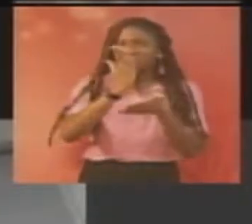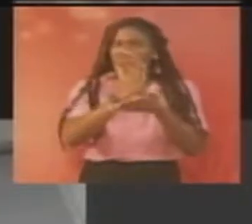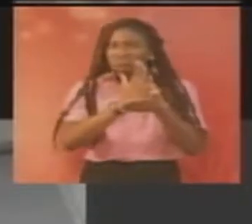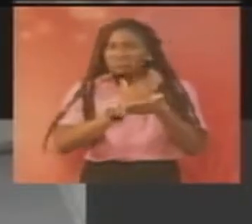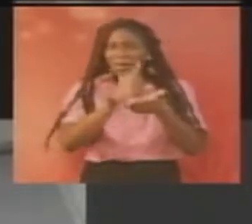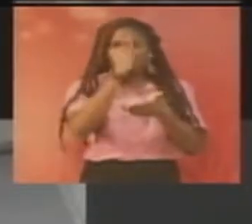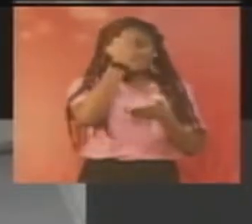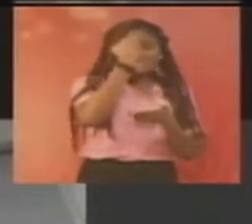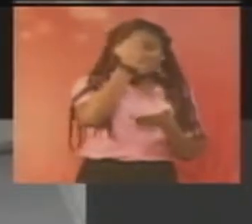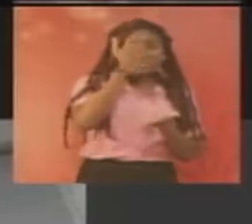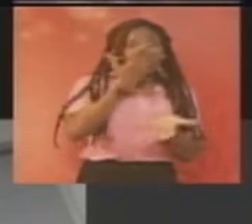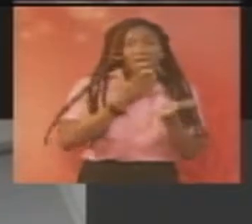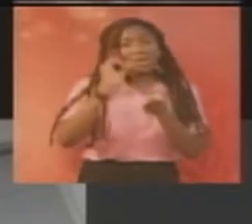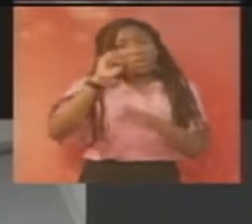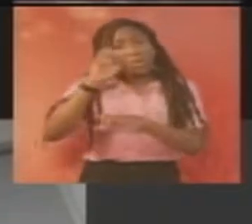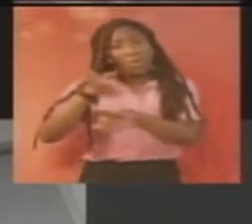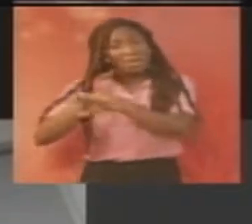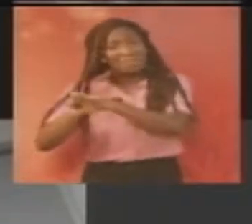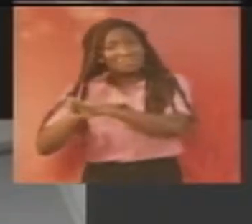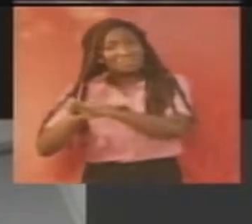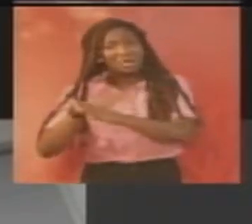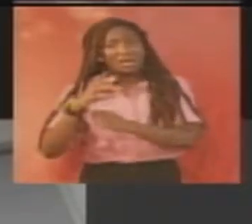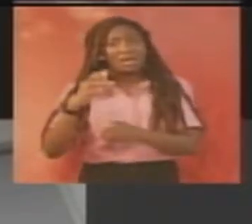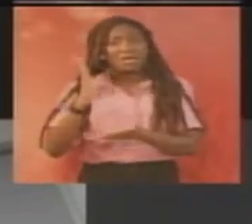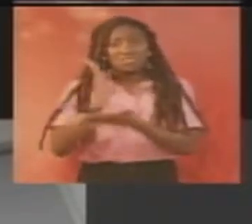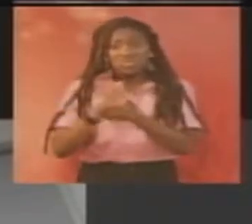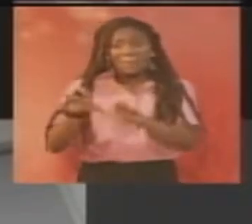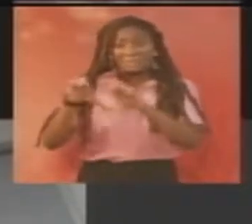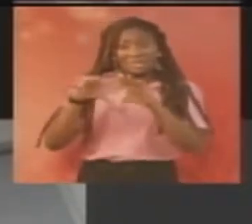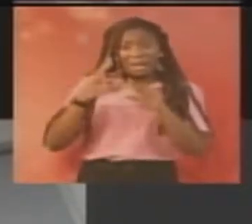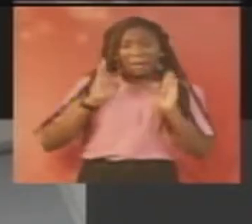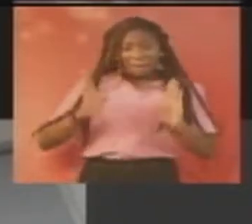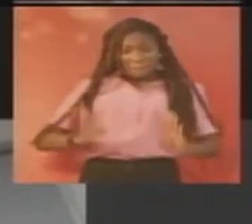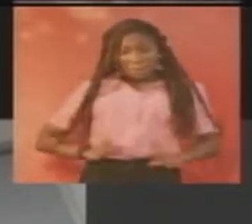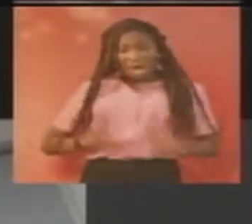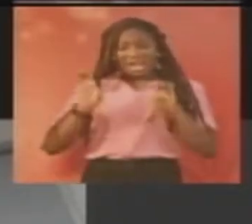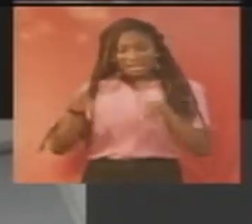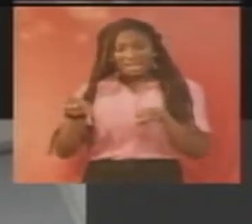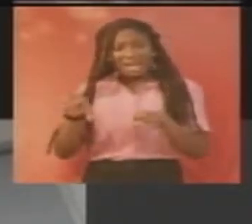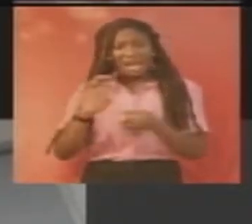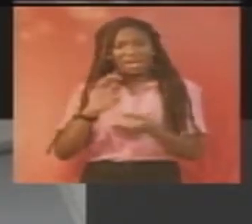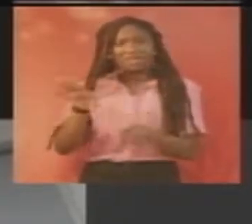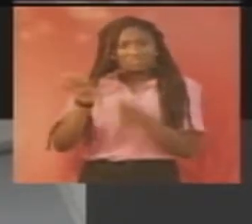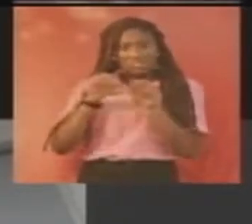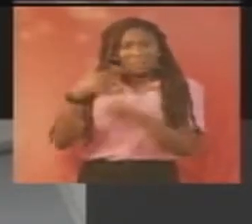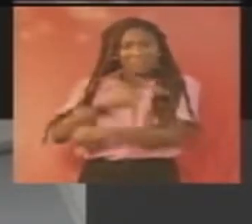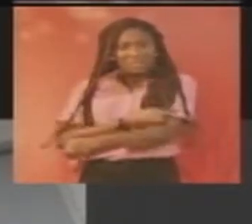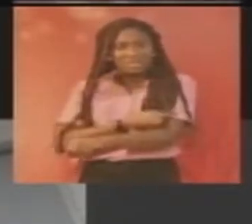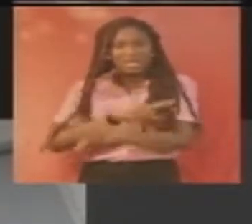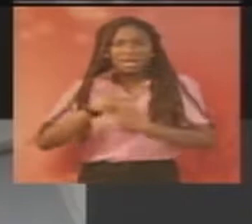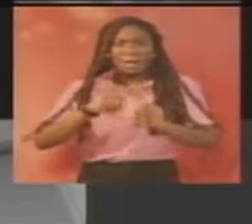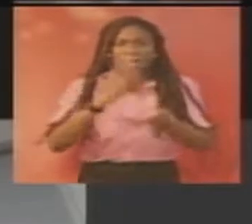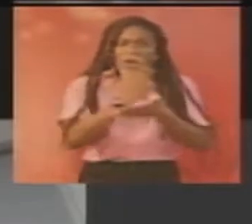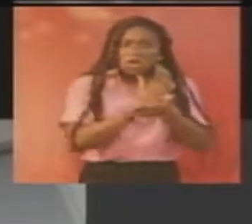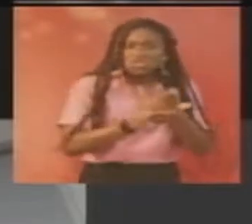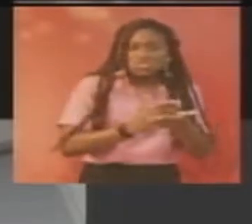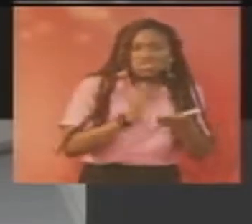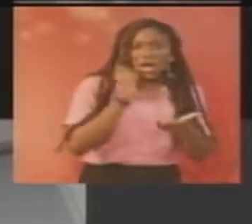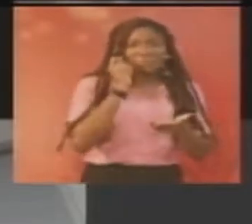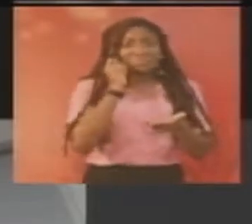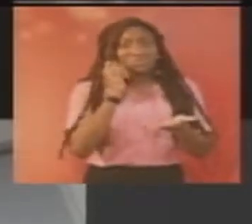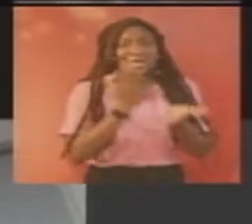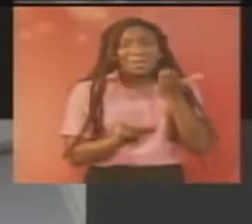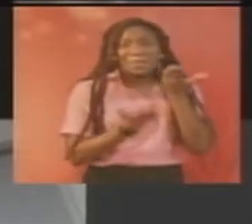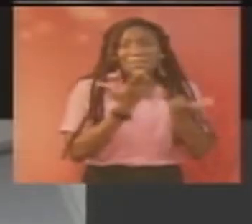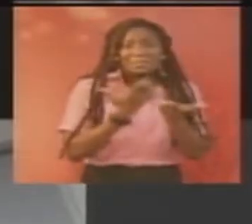in populations that are predominantly white or Caucasian, would that translate to our population where